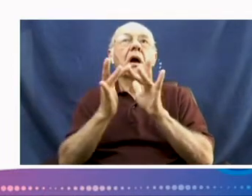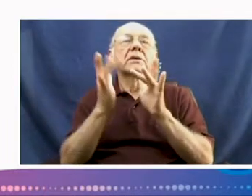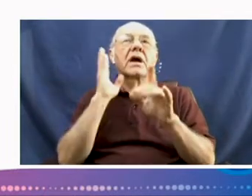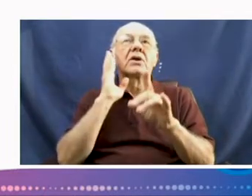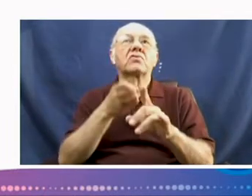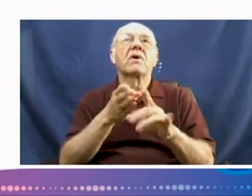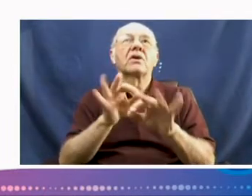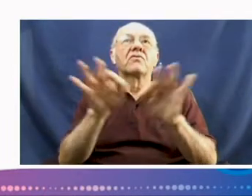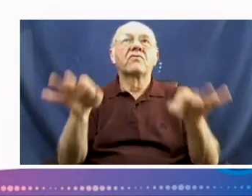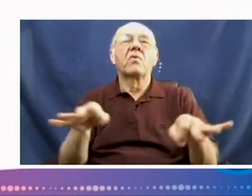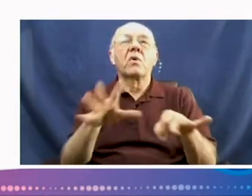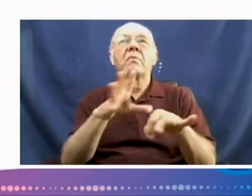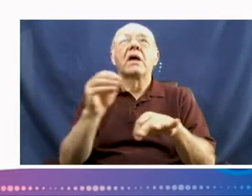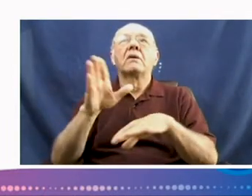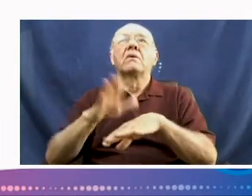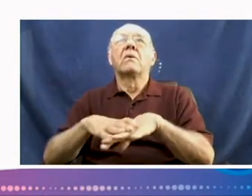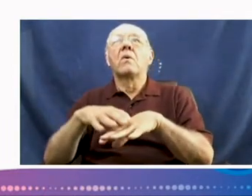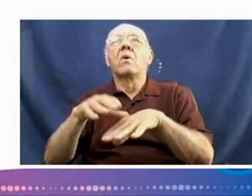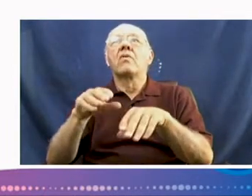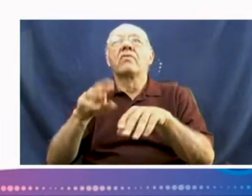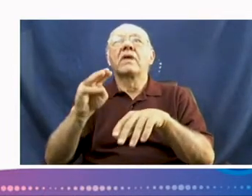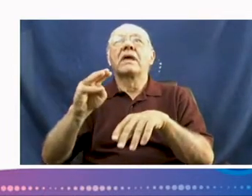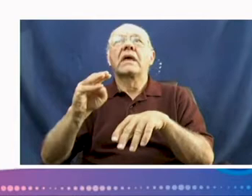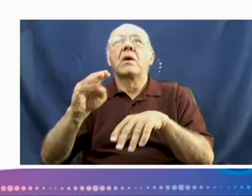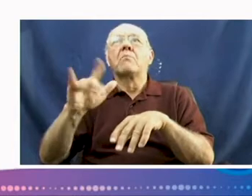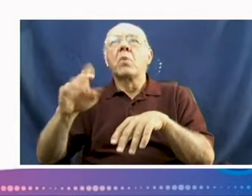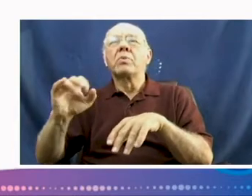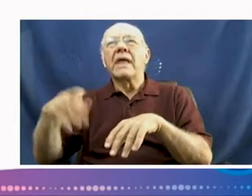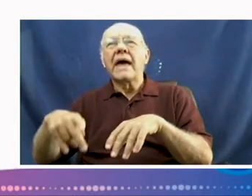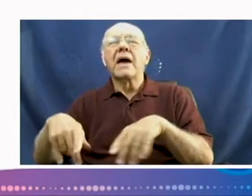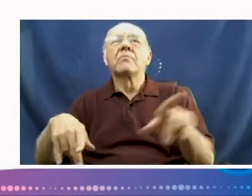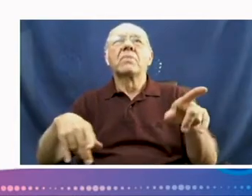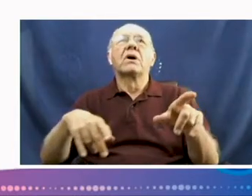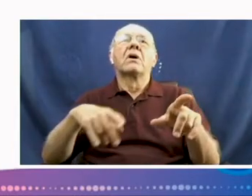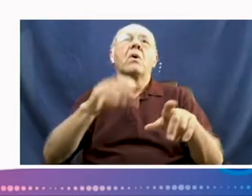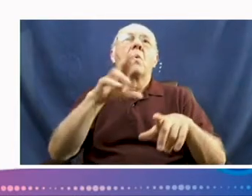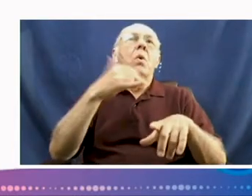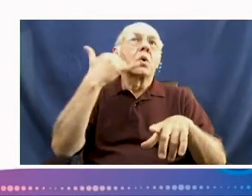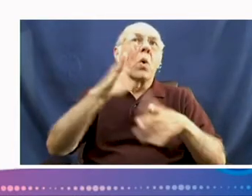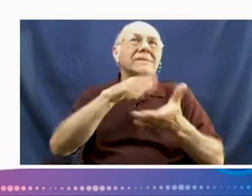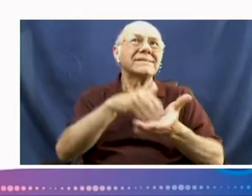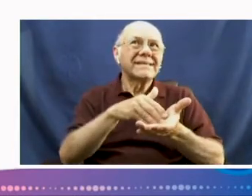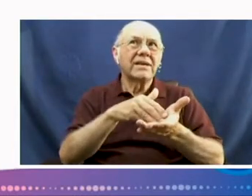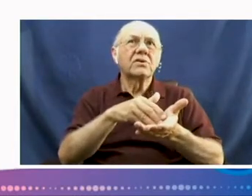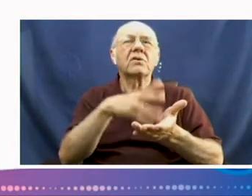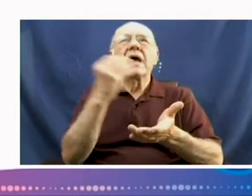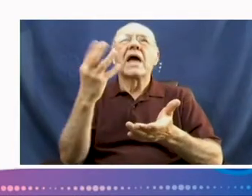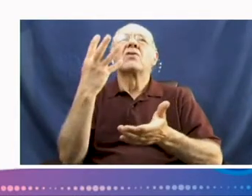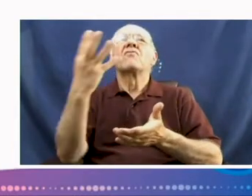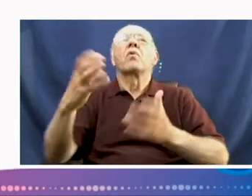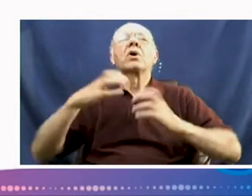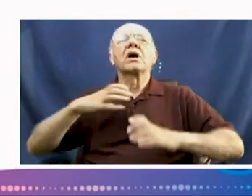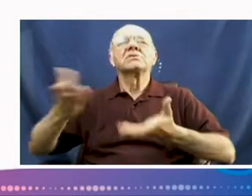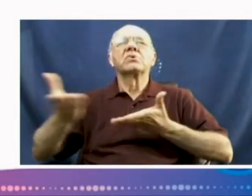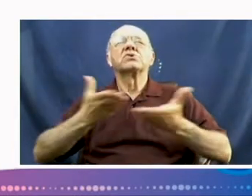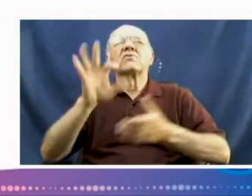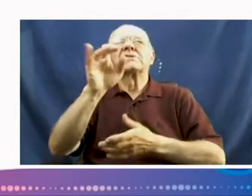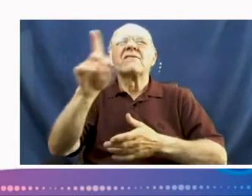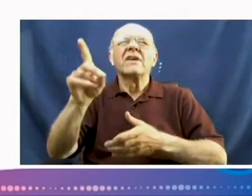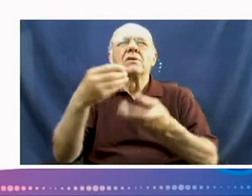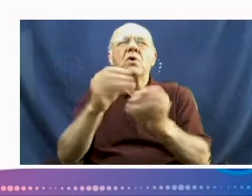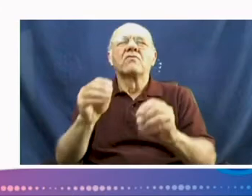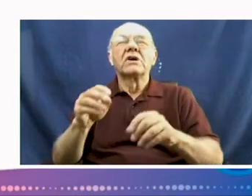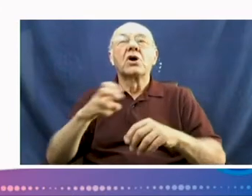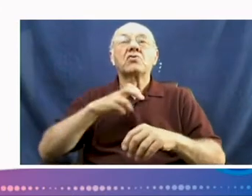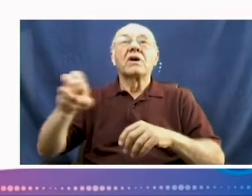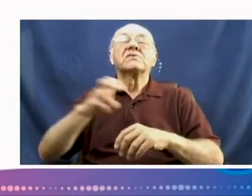app, through our call center, and through our customer service field offices. Our transit information center is